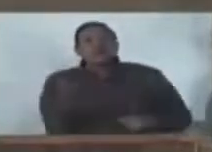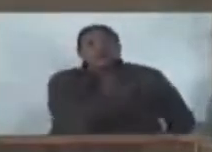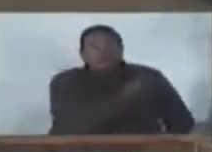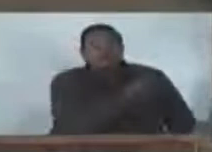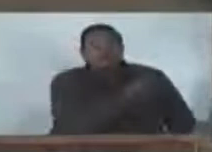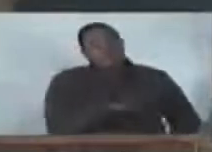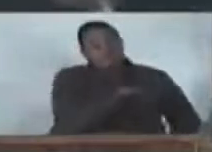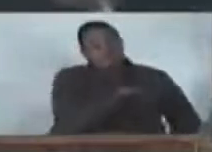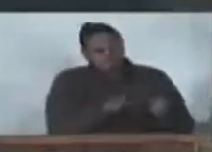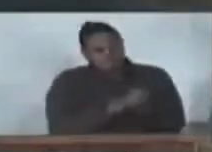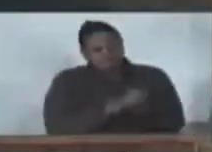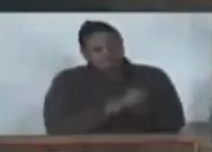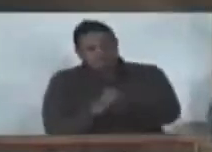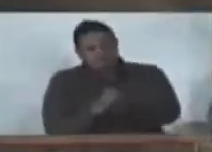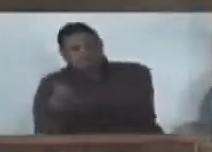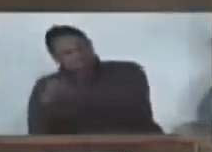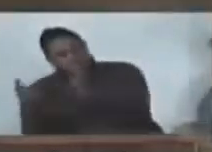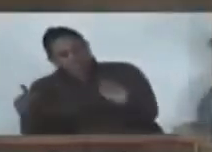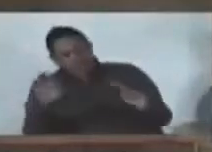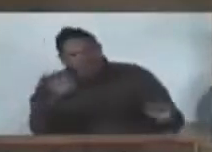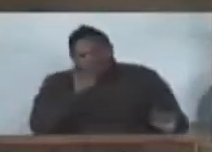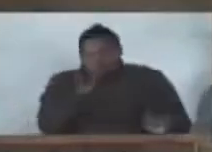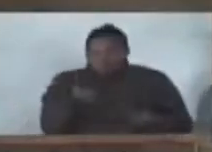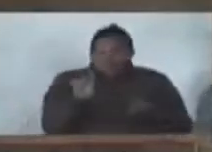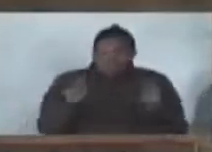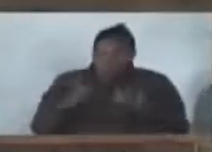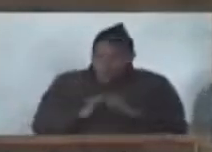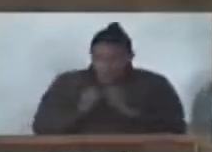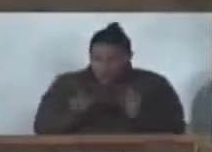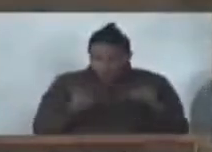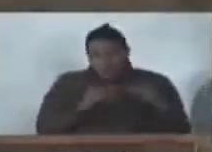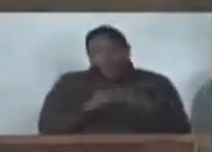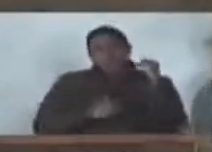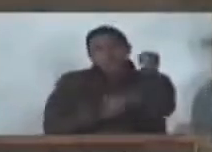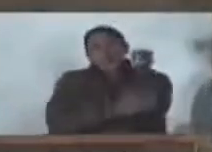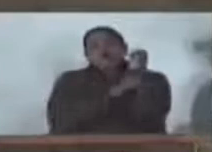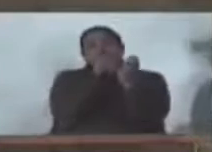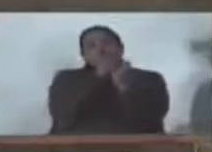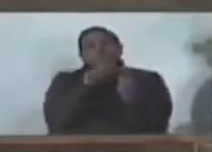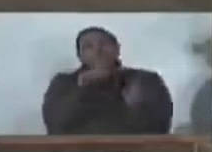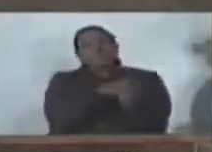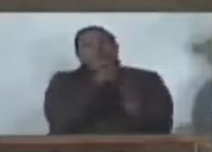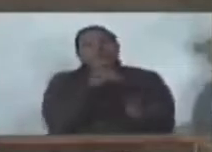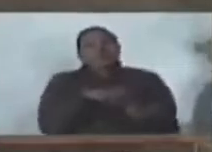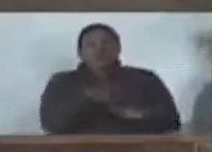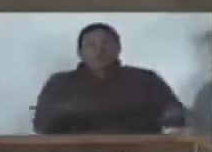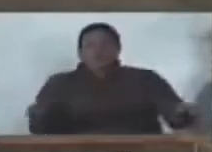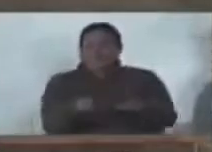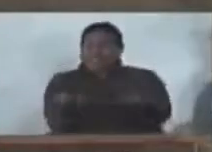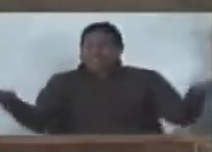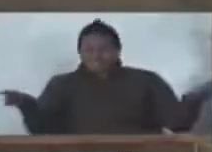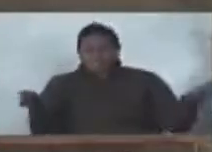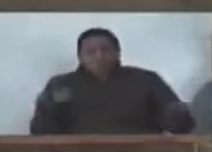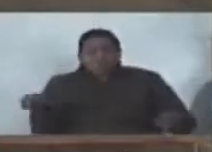redress. Here. Tackling violence in our country, particularly against our women and our children, those